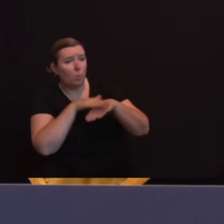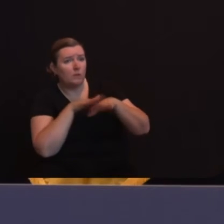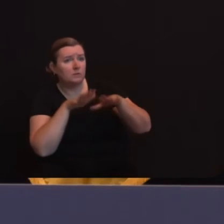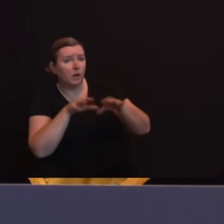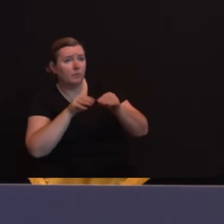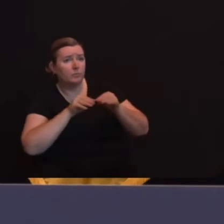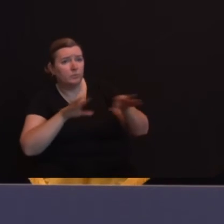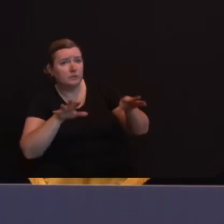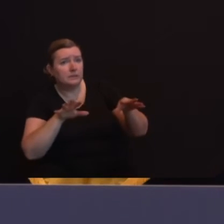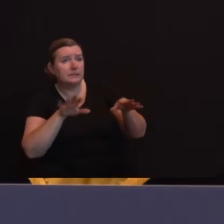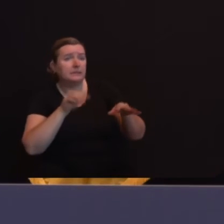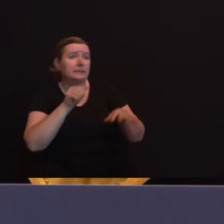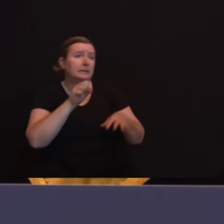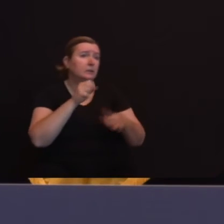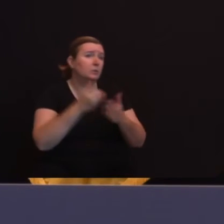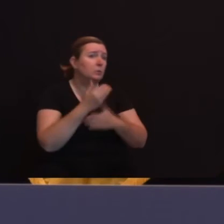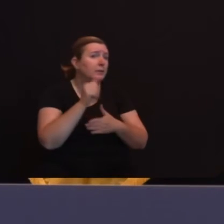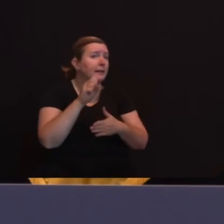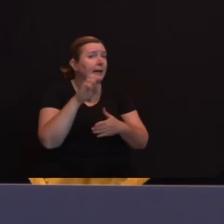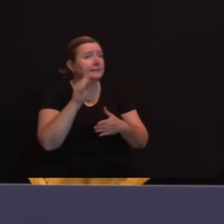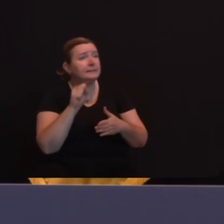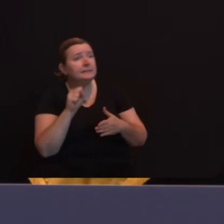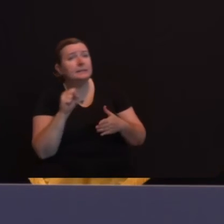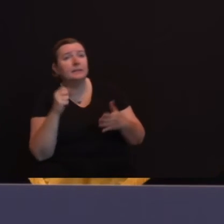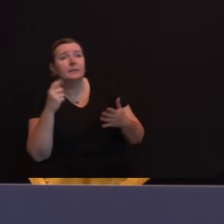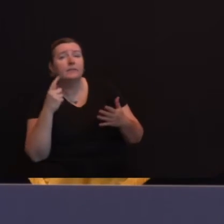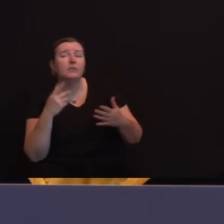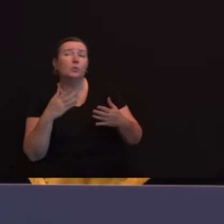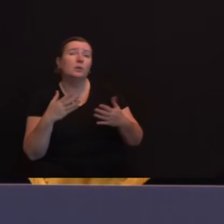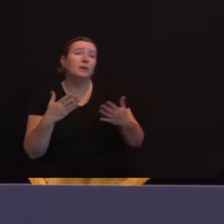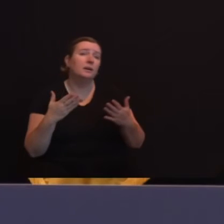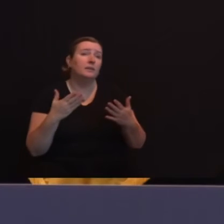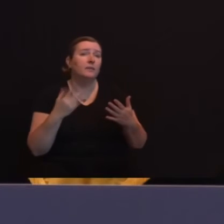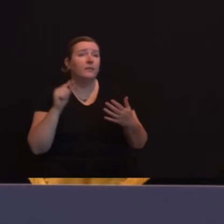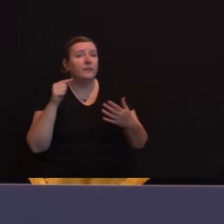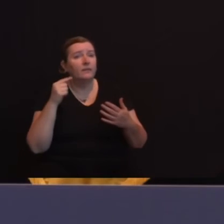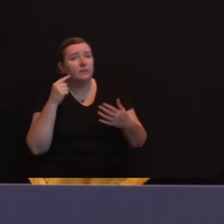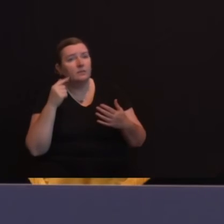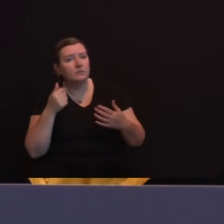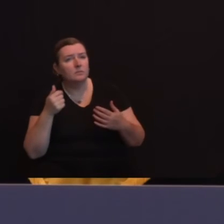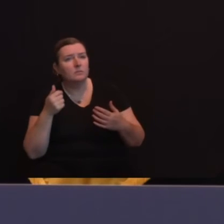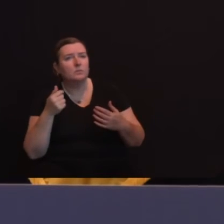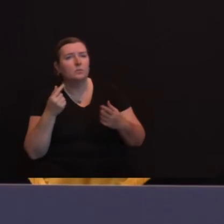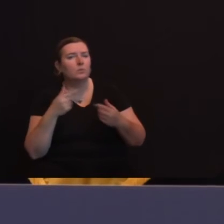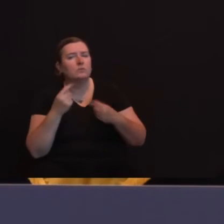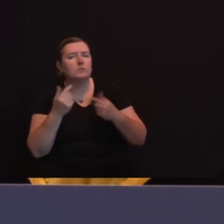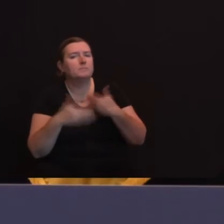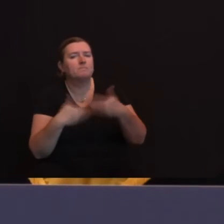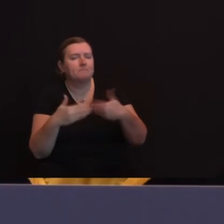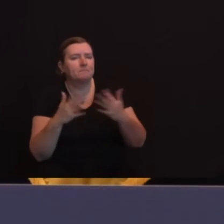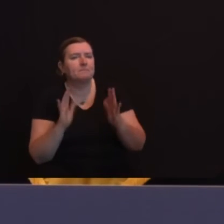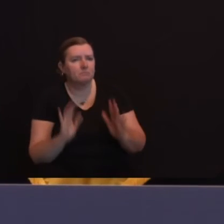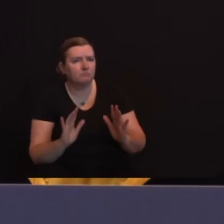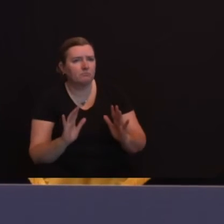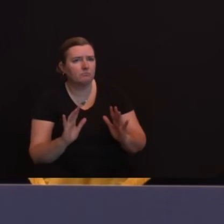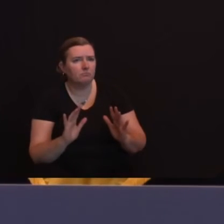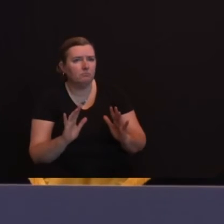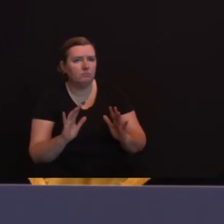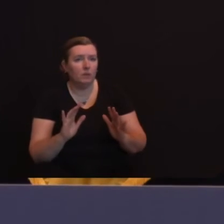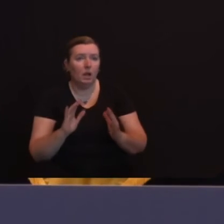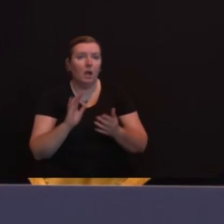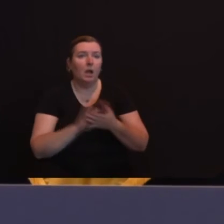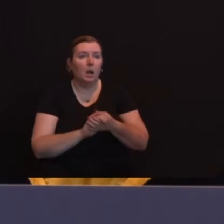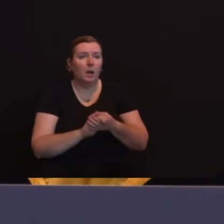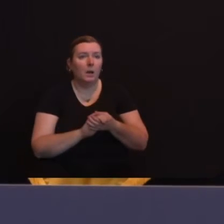recommended to the governor or any other officials, and if so, what are those steps? Judy, you want me to start and then go to you? Is that all